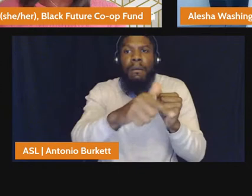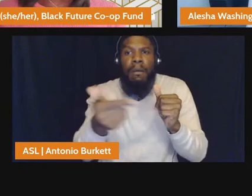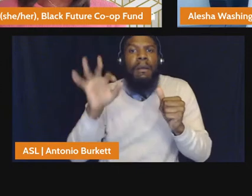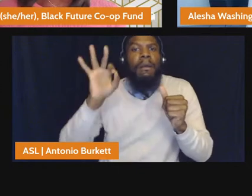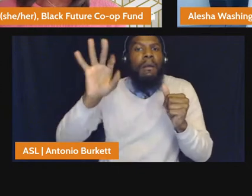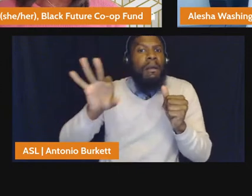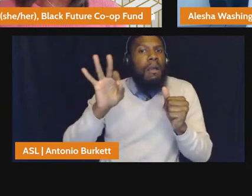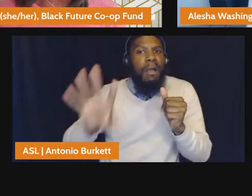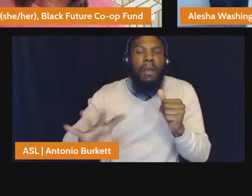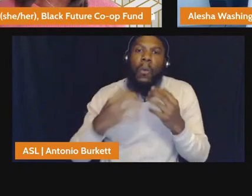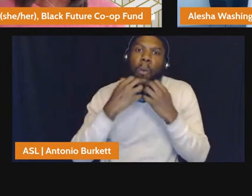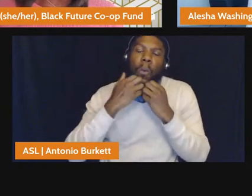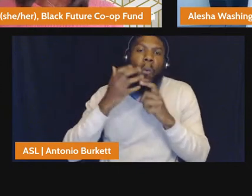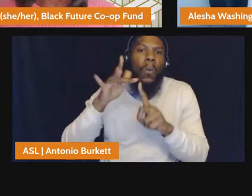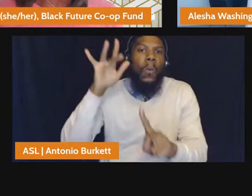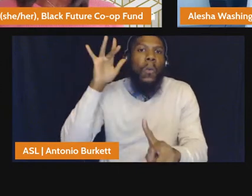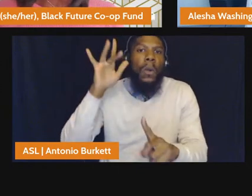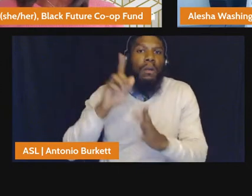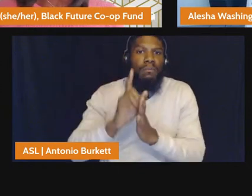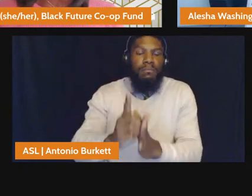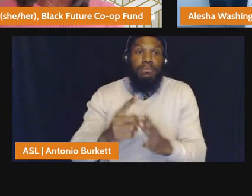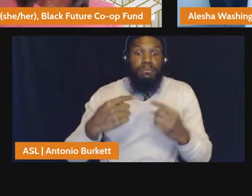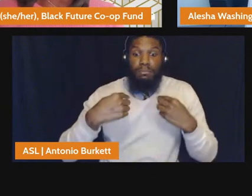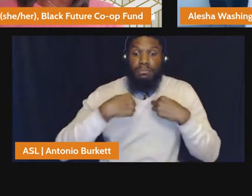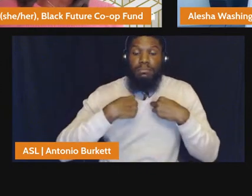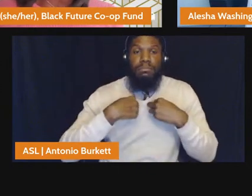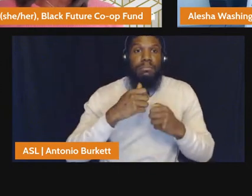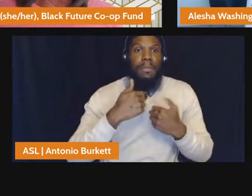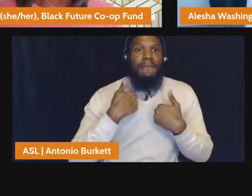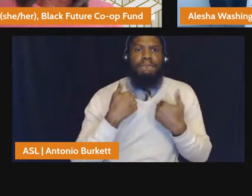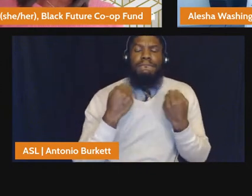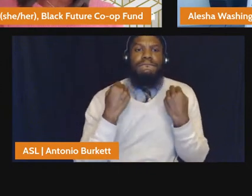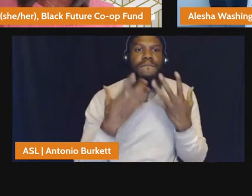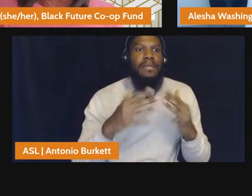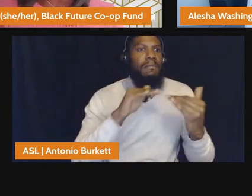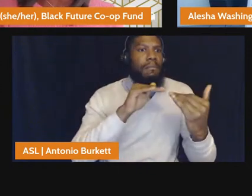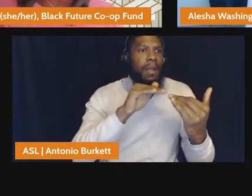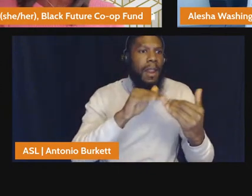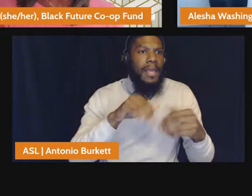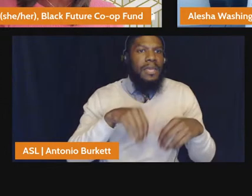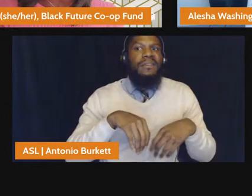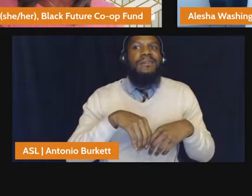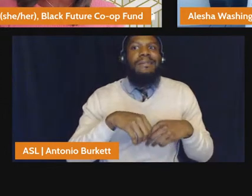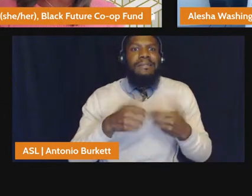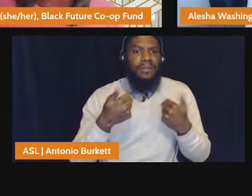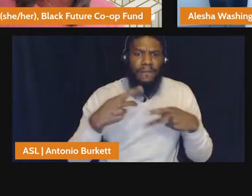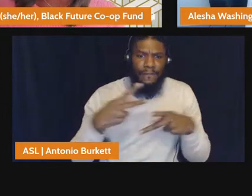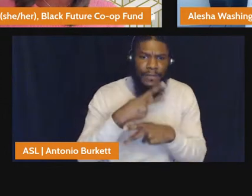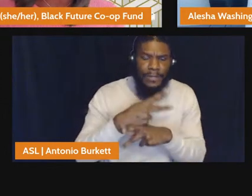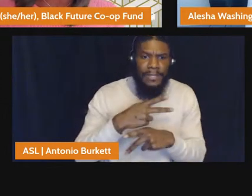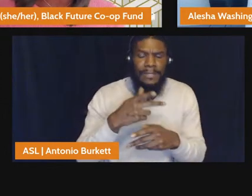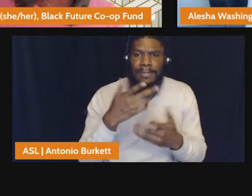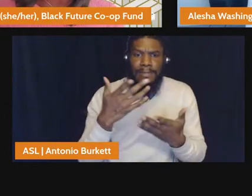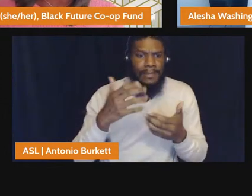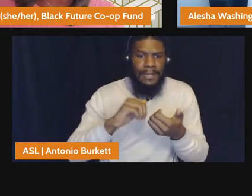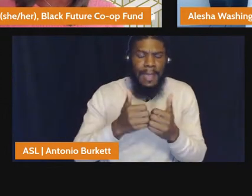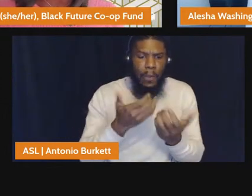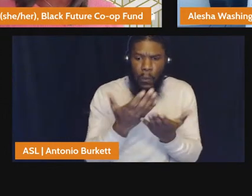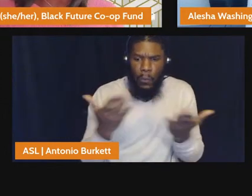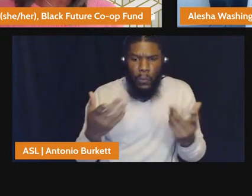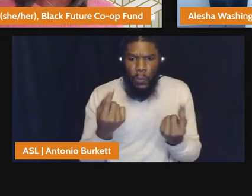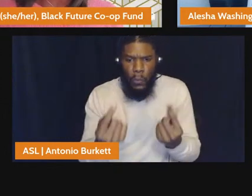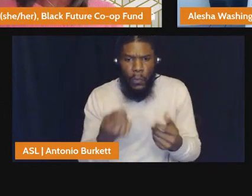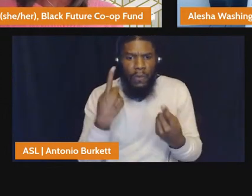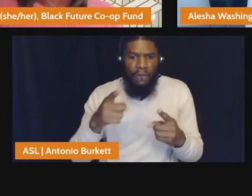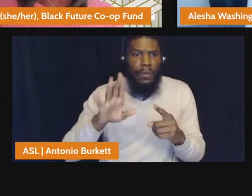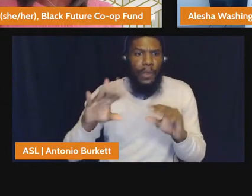still currently in the types of institutions that we are describing and trying to figure out how to take those necessary steps to move